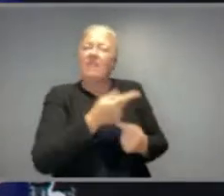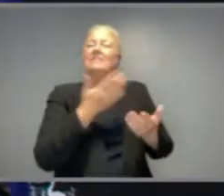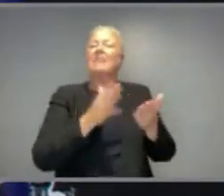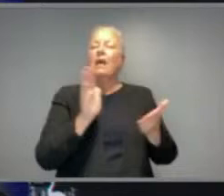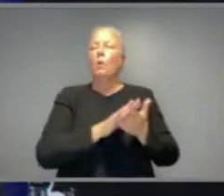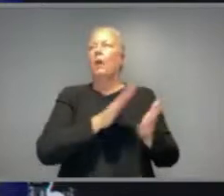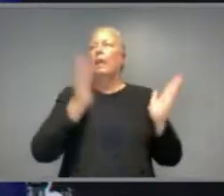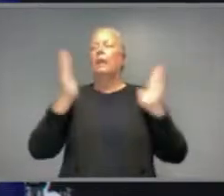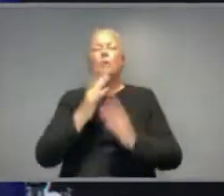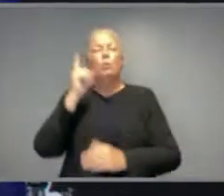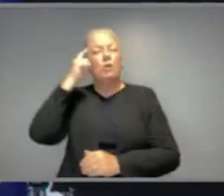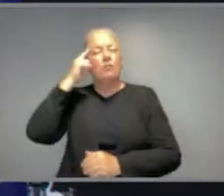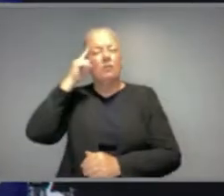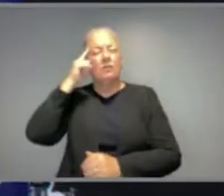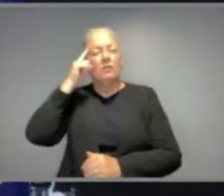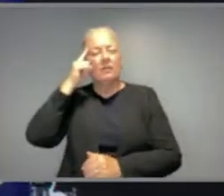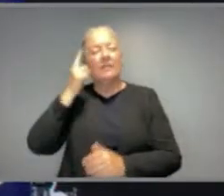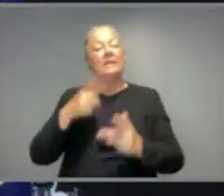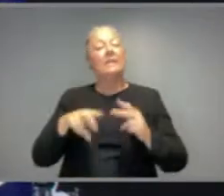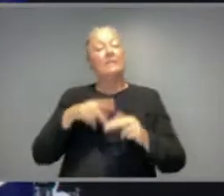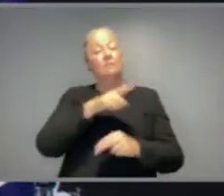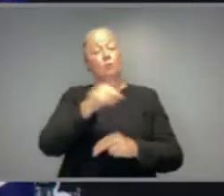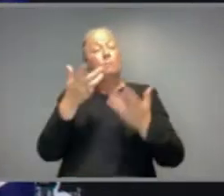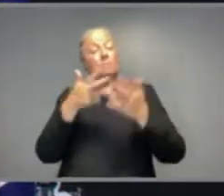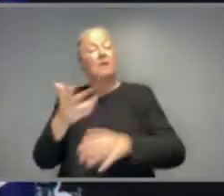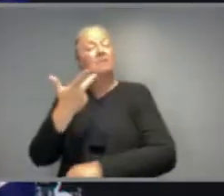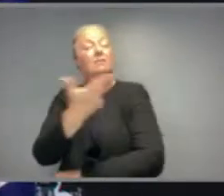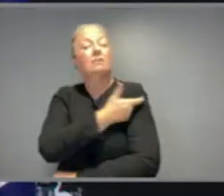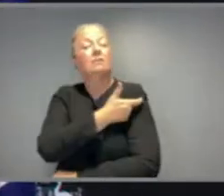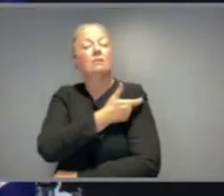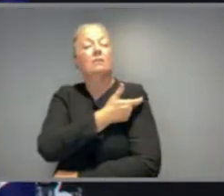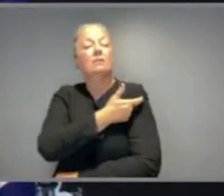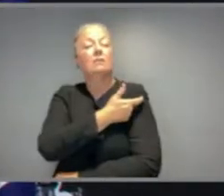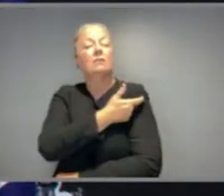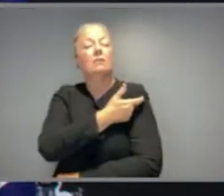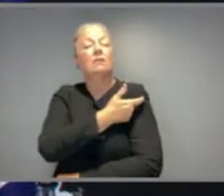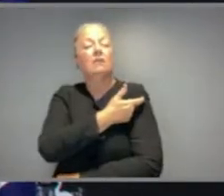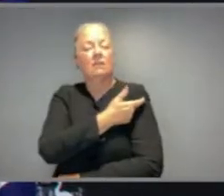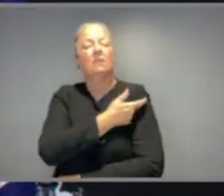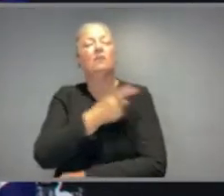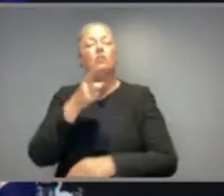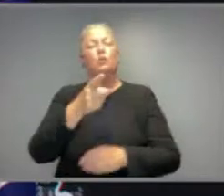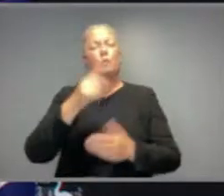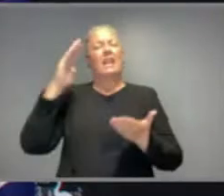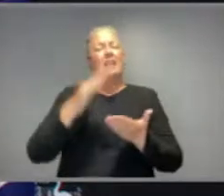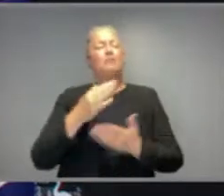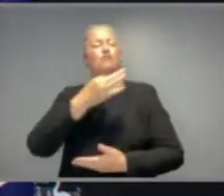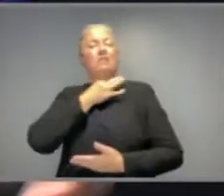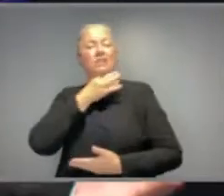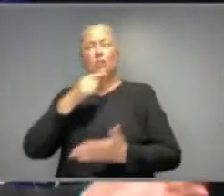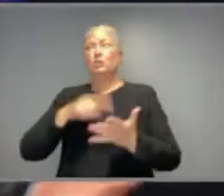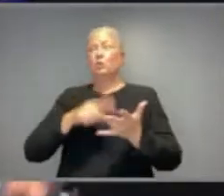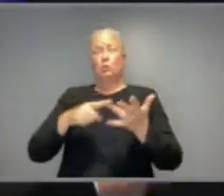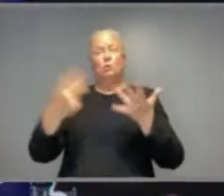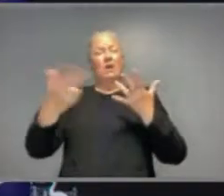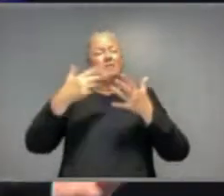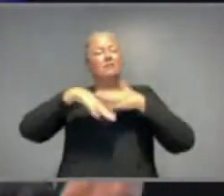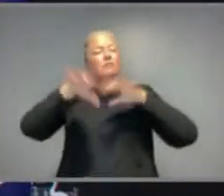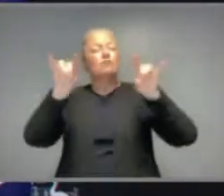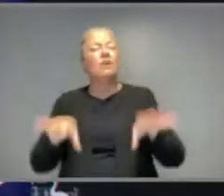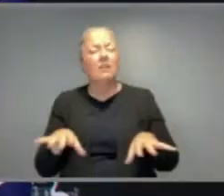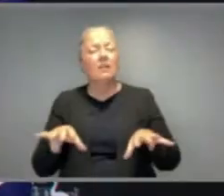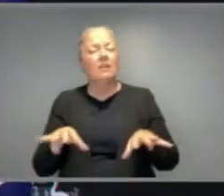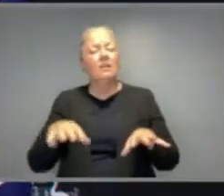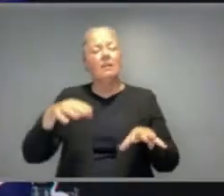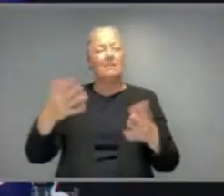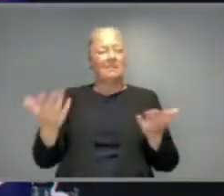if you're vaccinated, then you present a lower public health risk to the rest of the population, and therefore it's only common